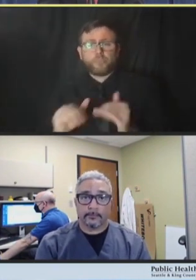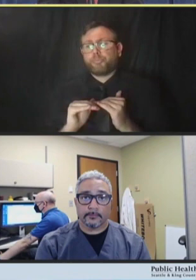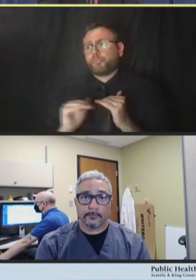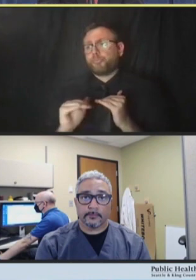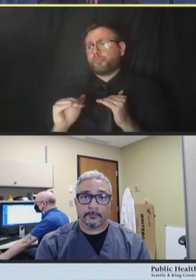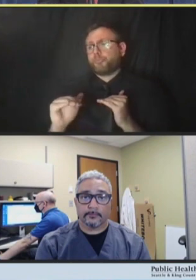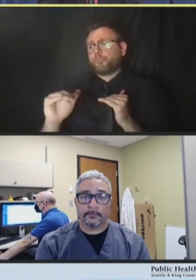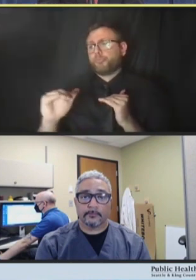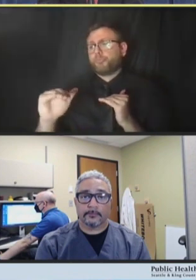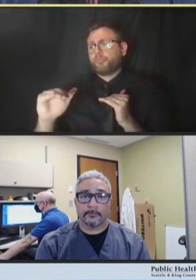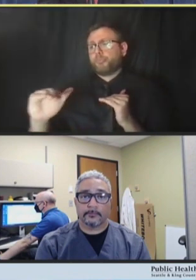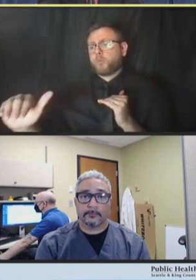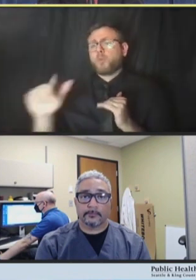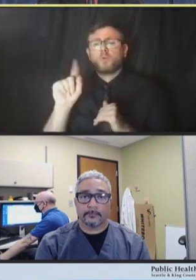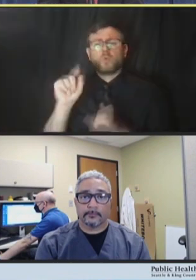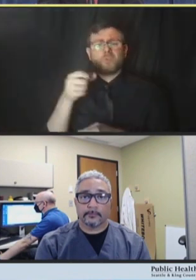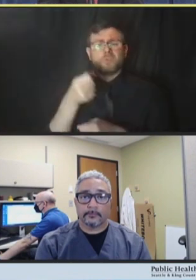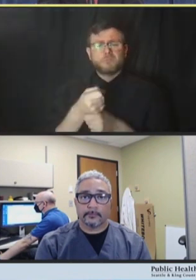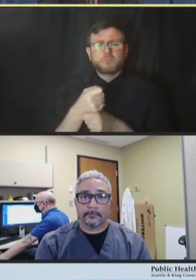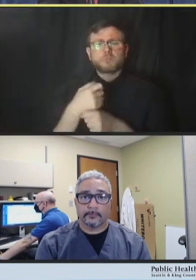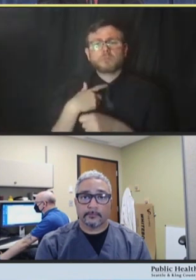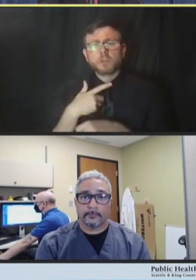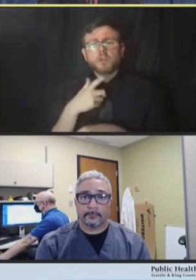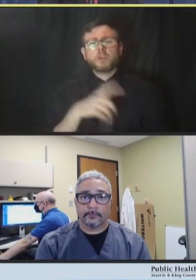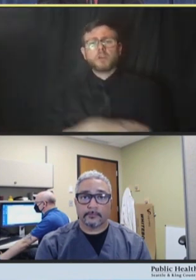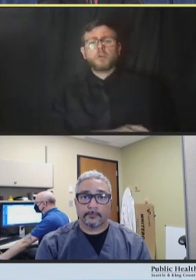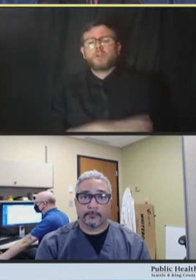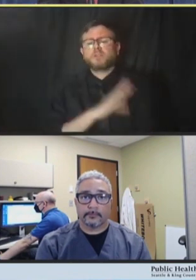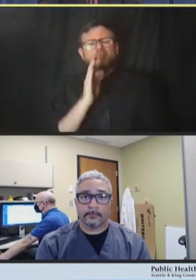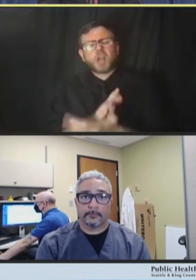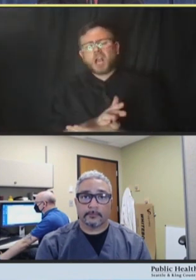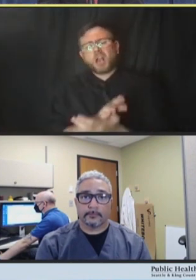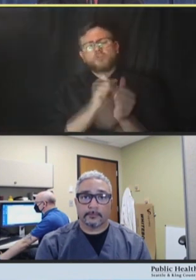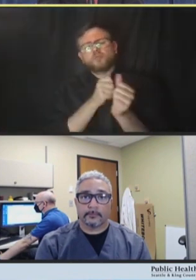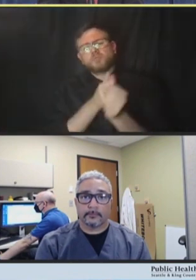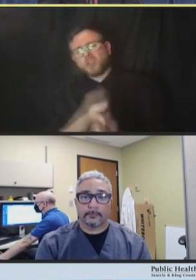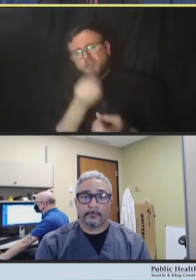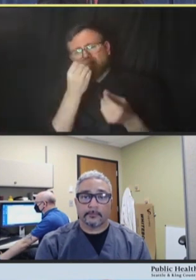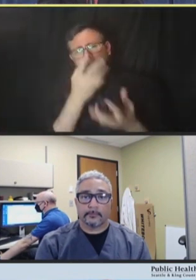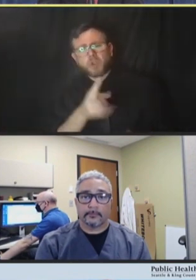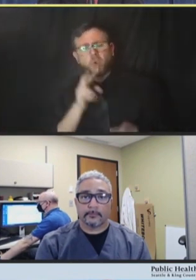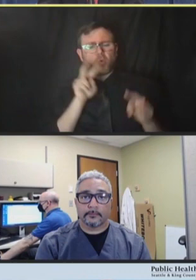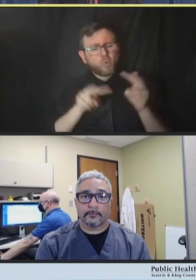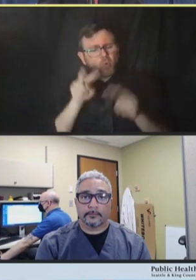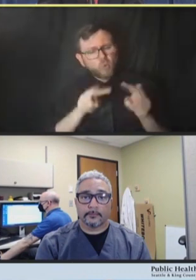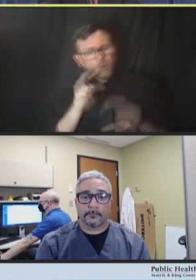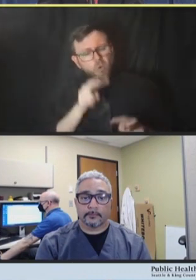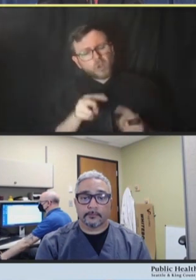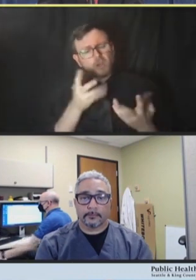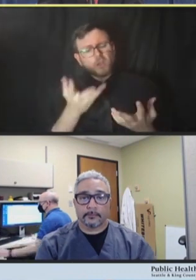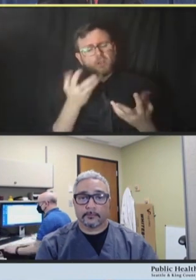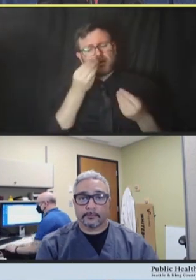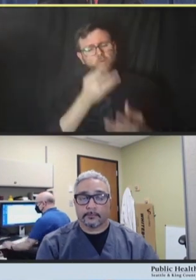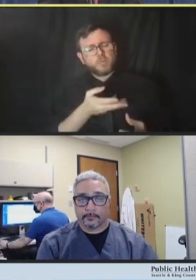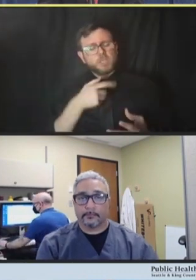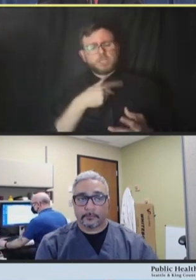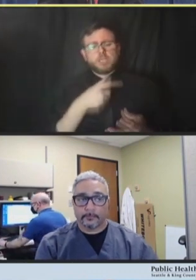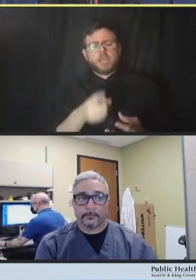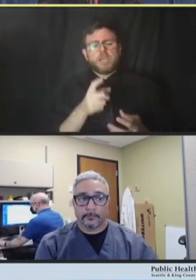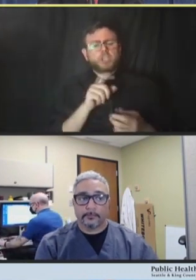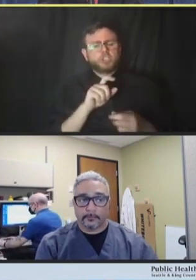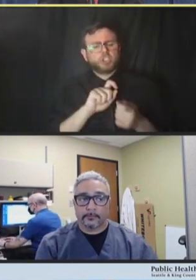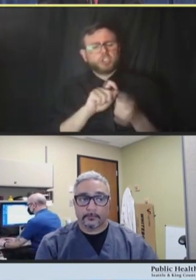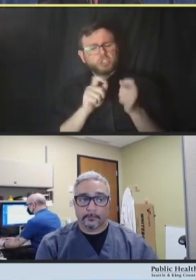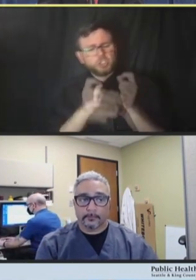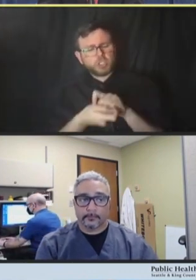have to stop just tracking the information and looking at the numbers and really implement the necessary strategies to create that equity that is